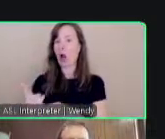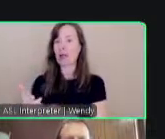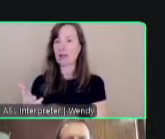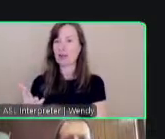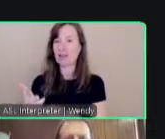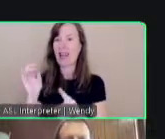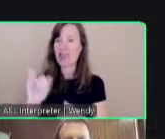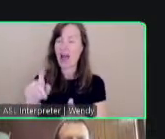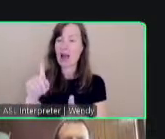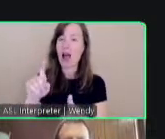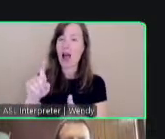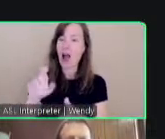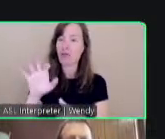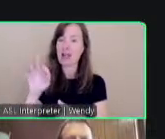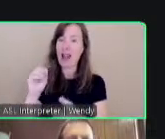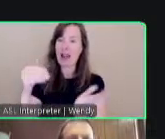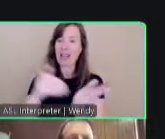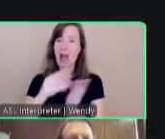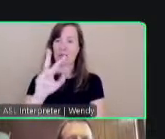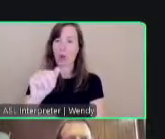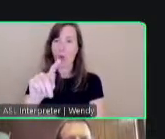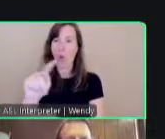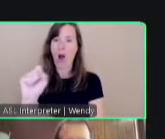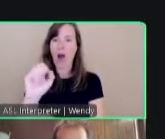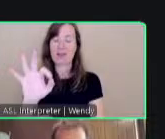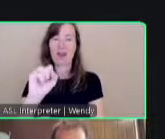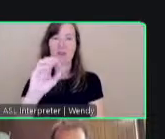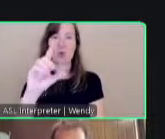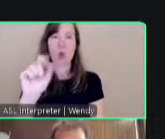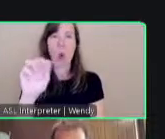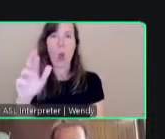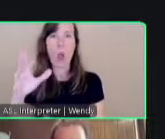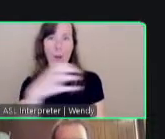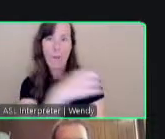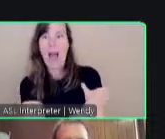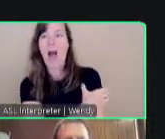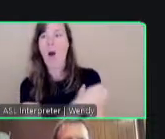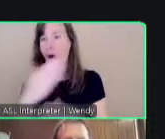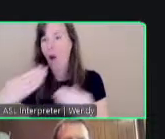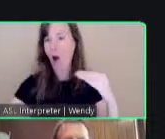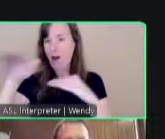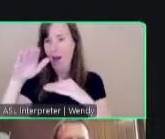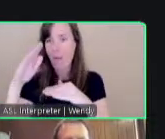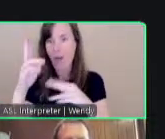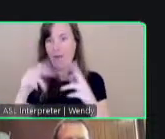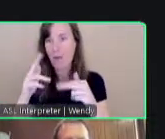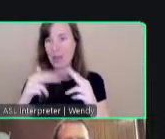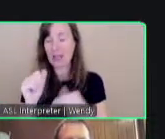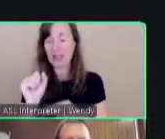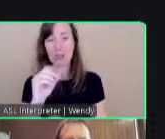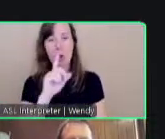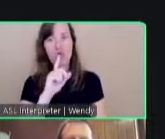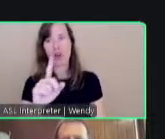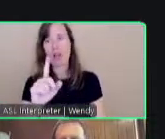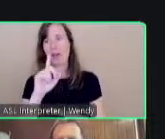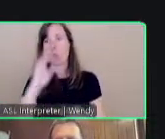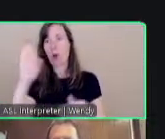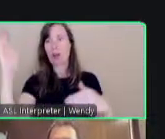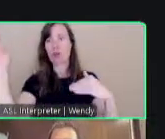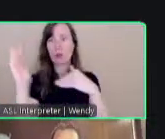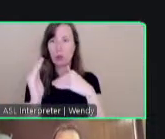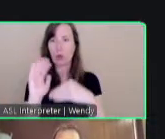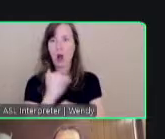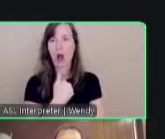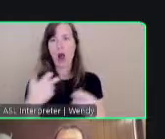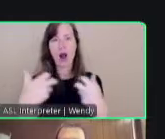of solar power we have on top of the building there. I think that's going to significantly reduce our electric bill. We also do